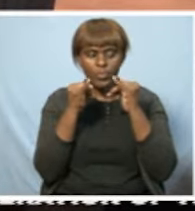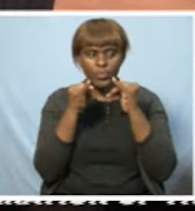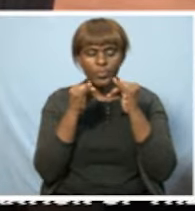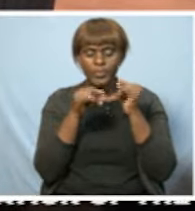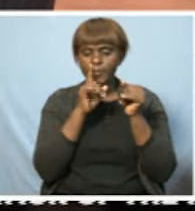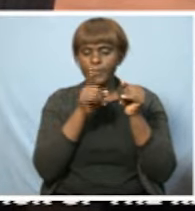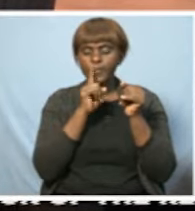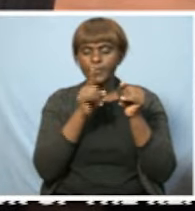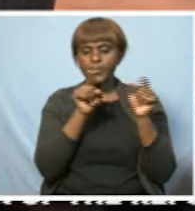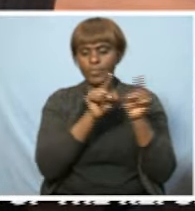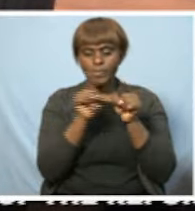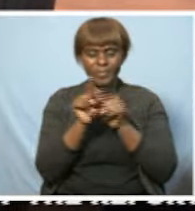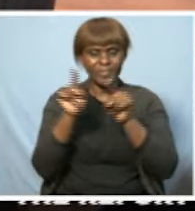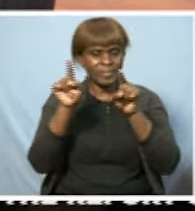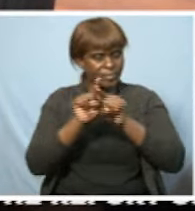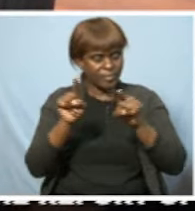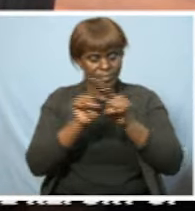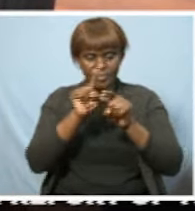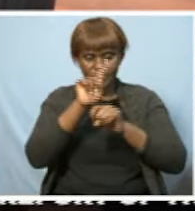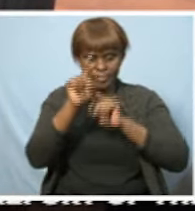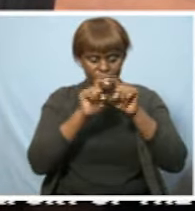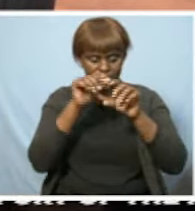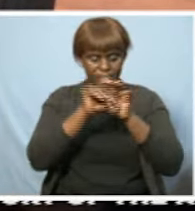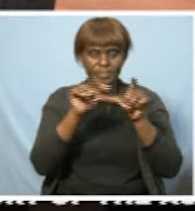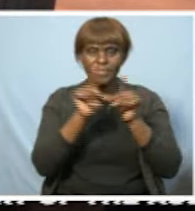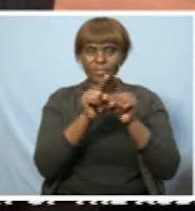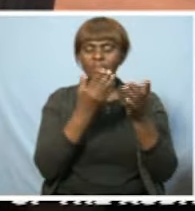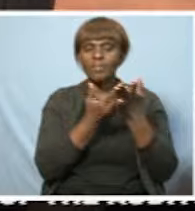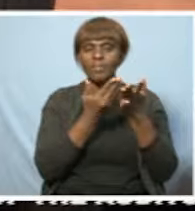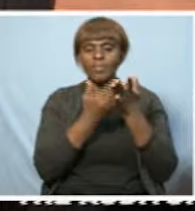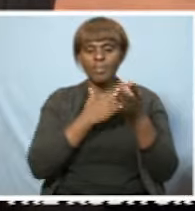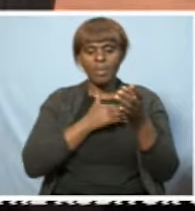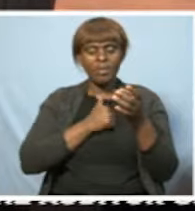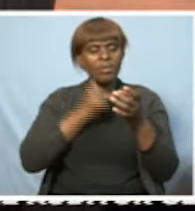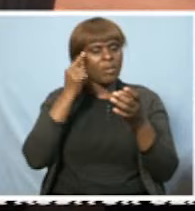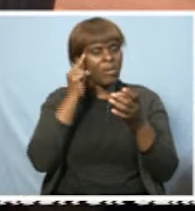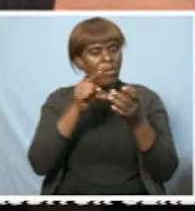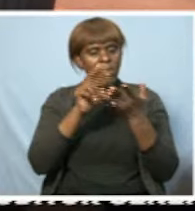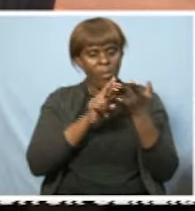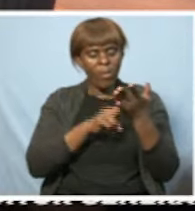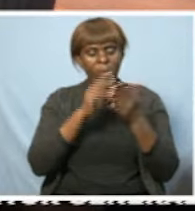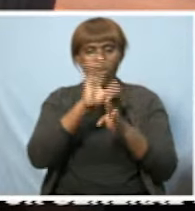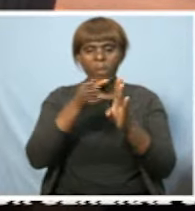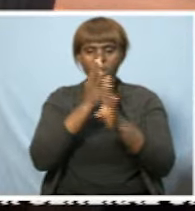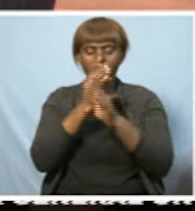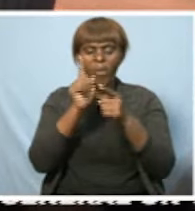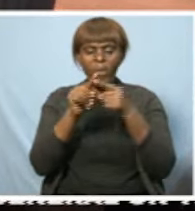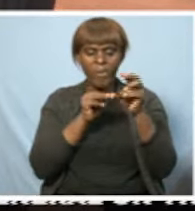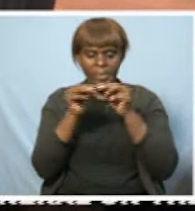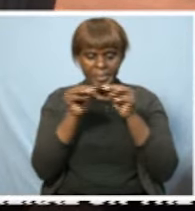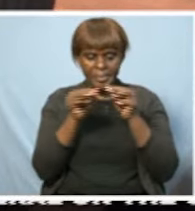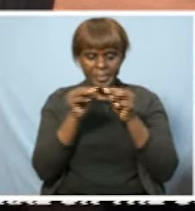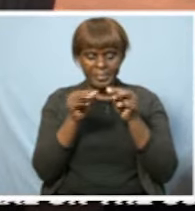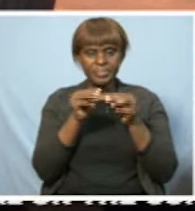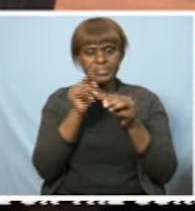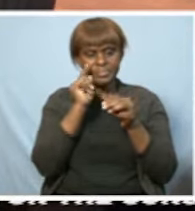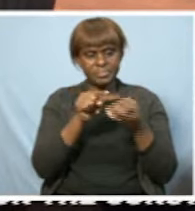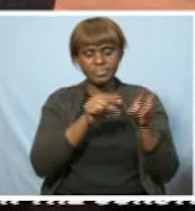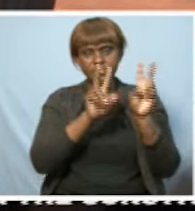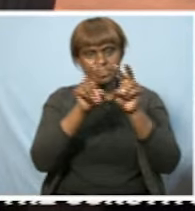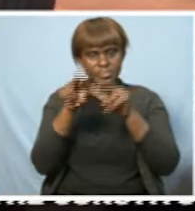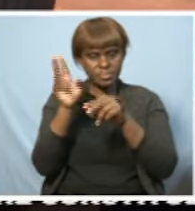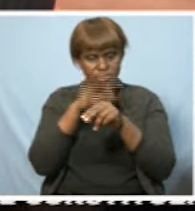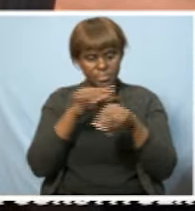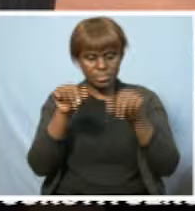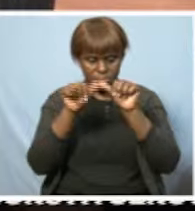that we also did a similar query on this same one. Okay. I think a report was issued to management. I think it was an inspection and audit